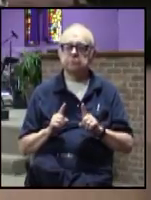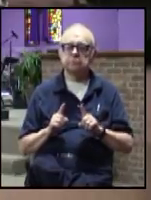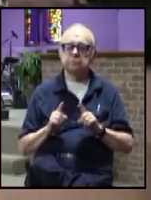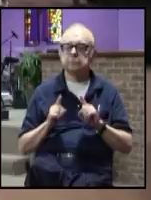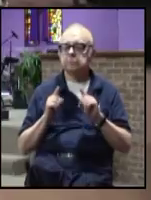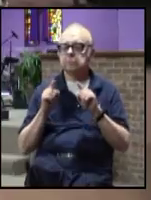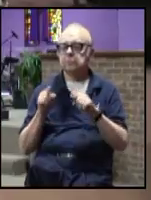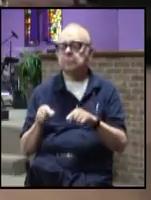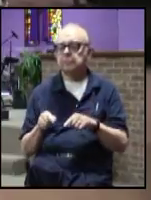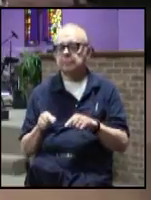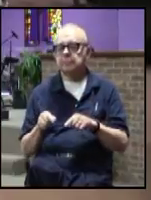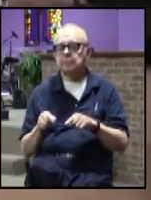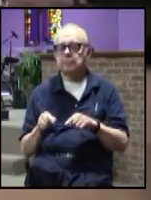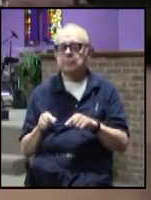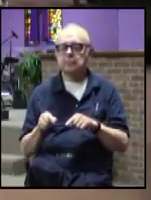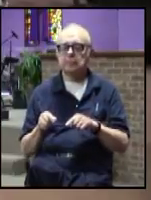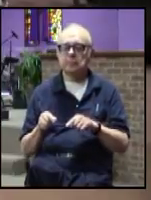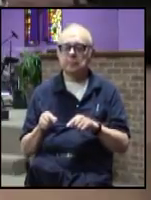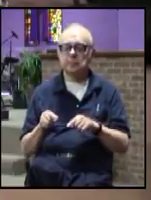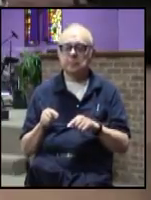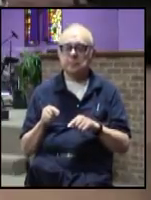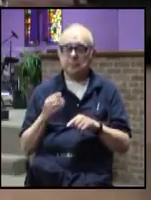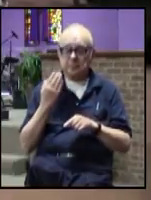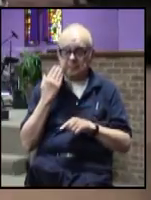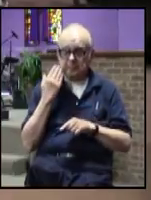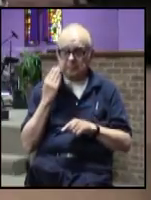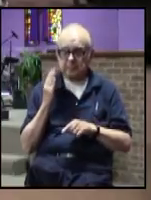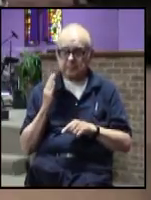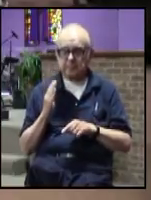when you're going into, and I don't know